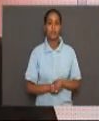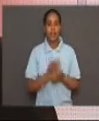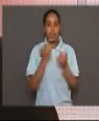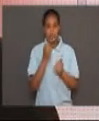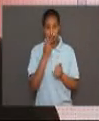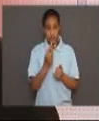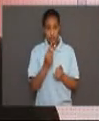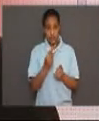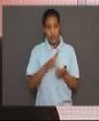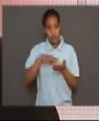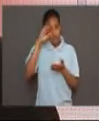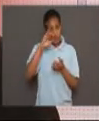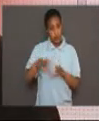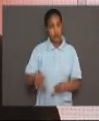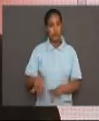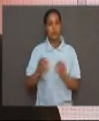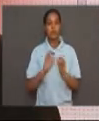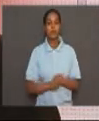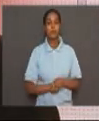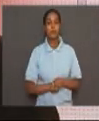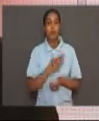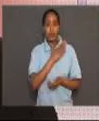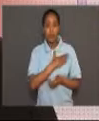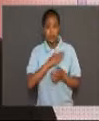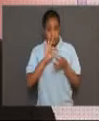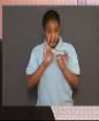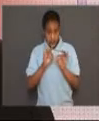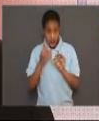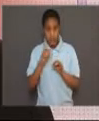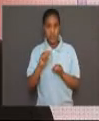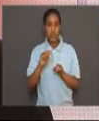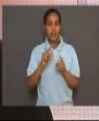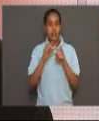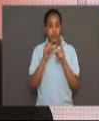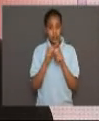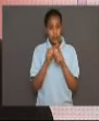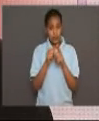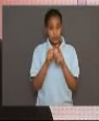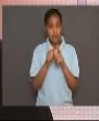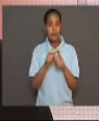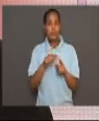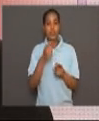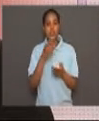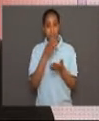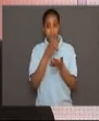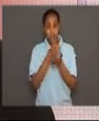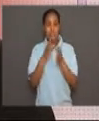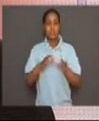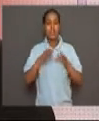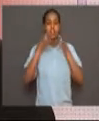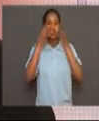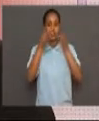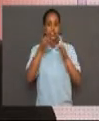Let us see what you have learned, students. Please define the term glass